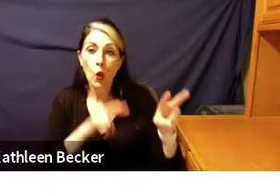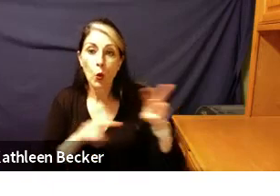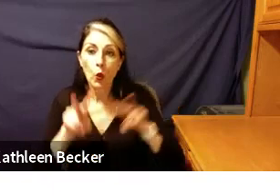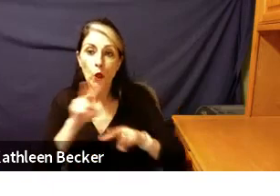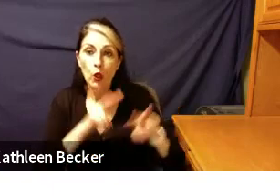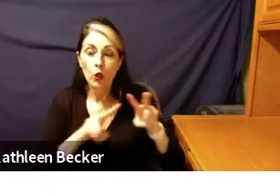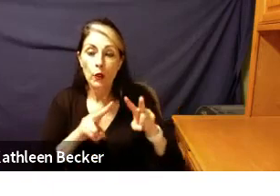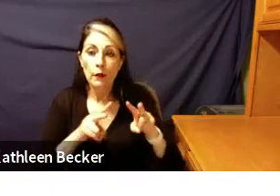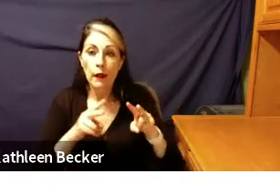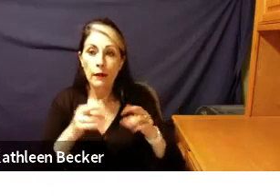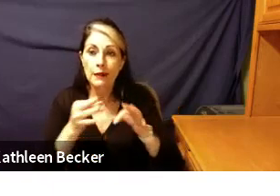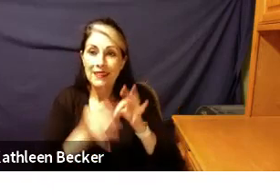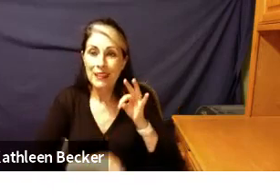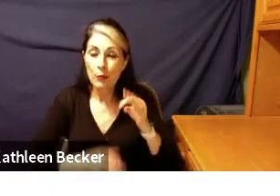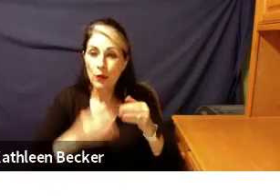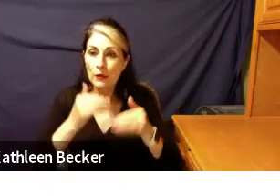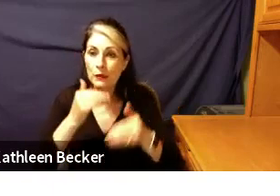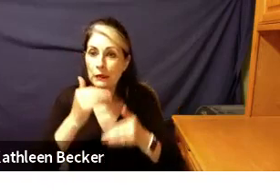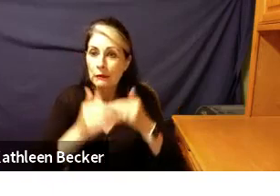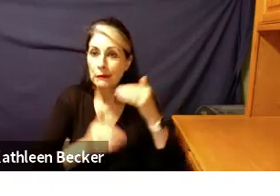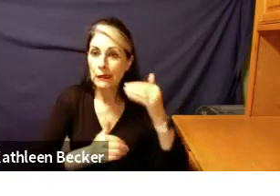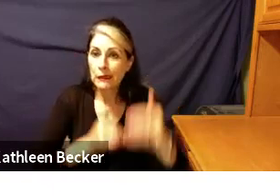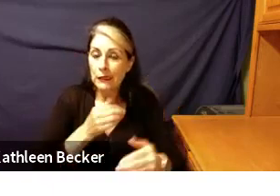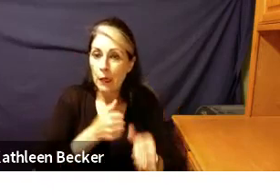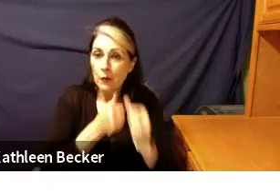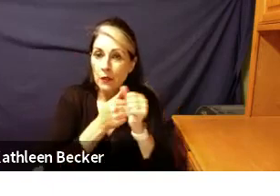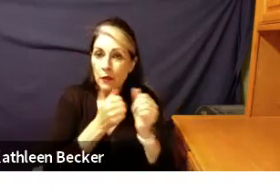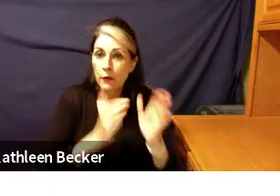simple steps that your students will follow.